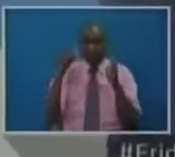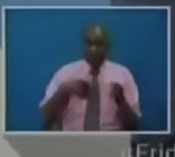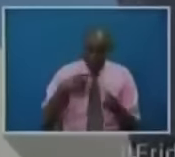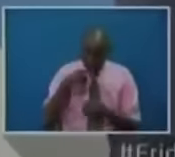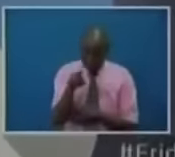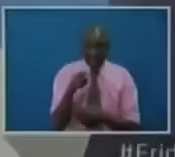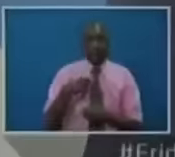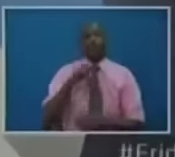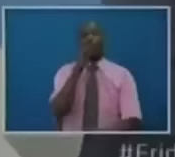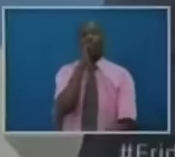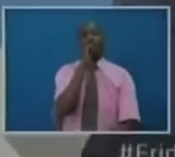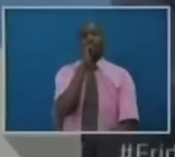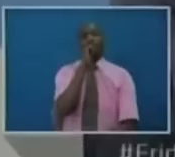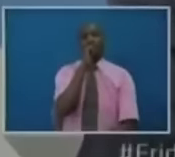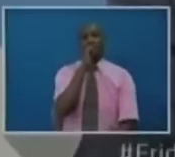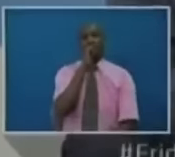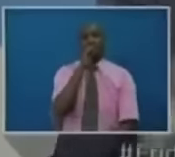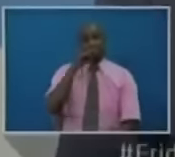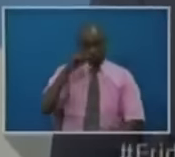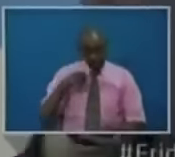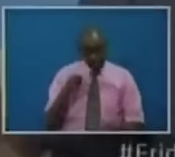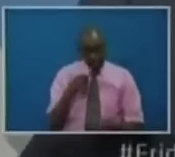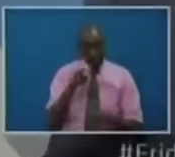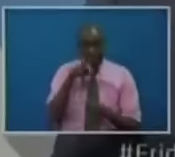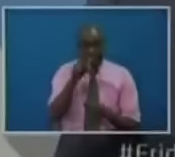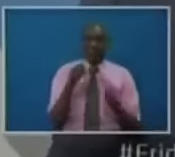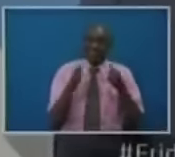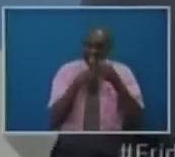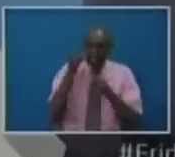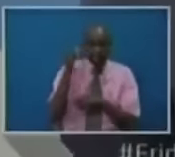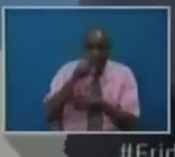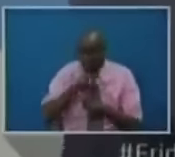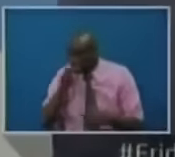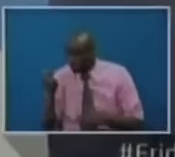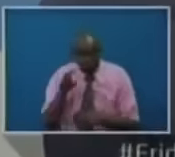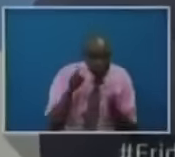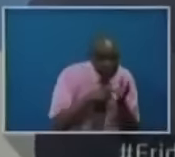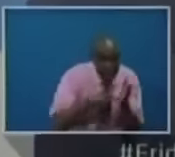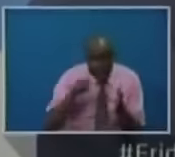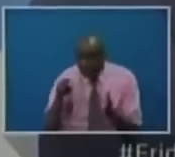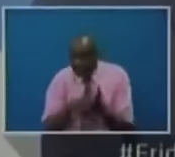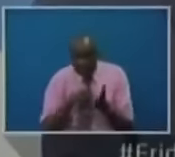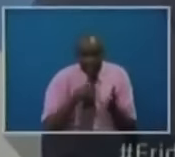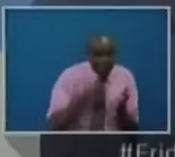like referees. They follow the ball for 90 minutes, looking for a mistake.